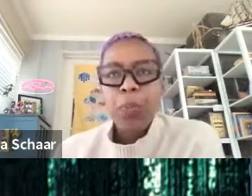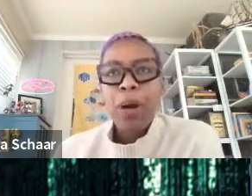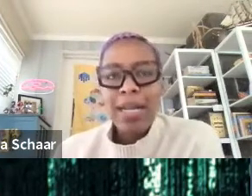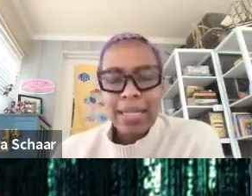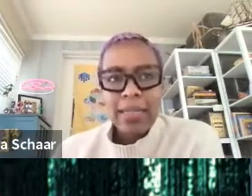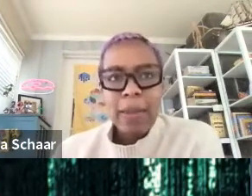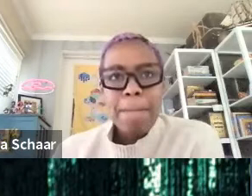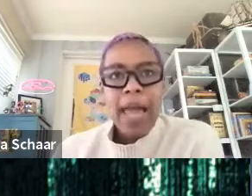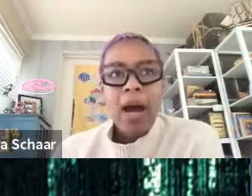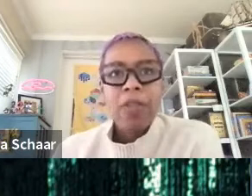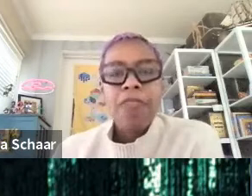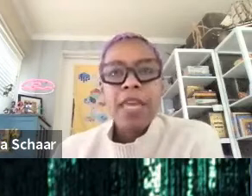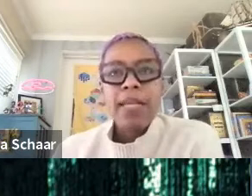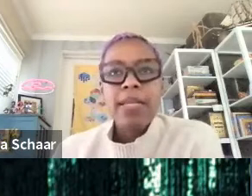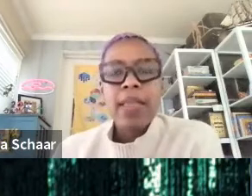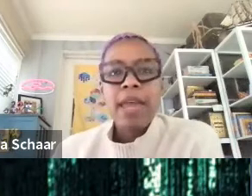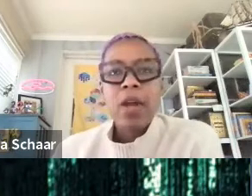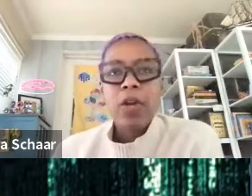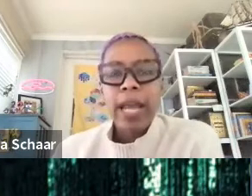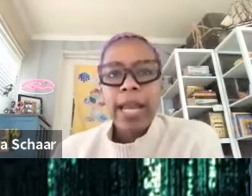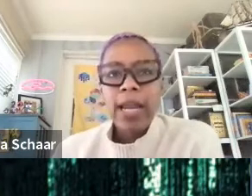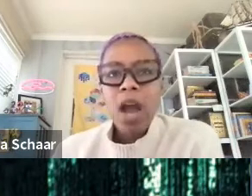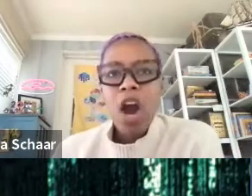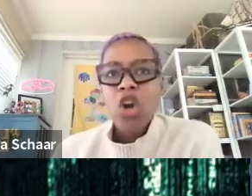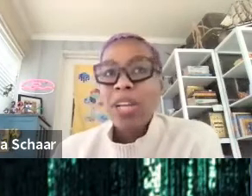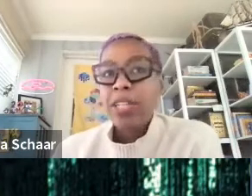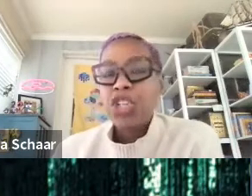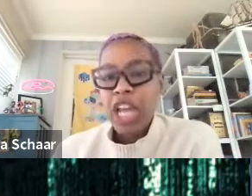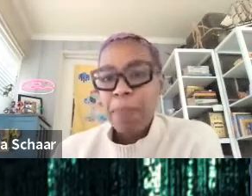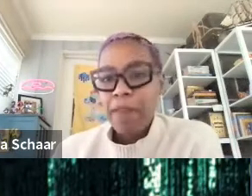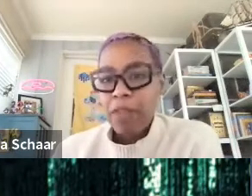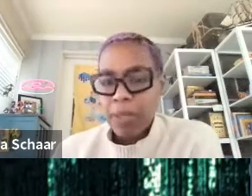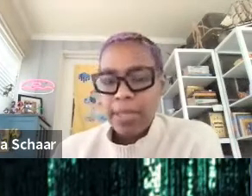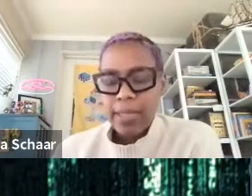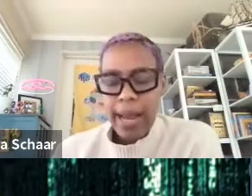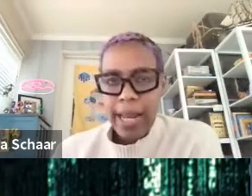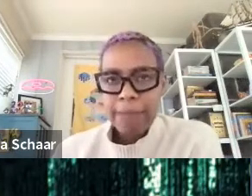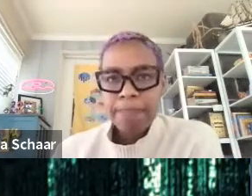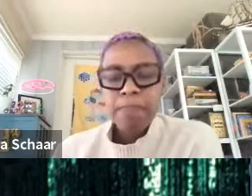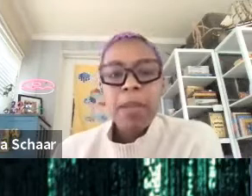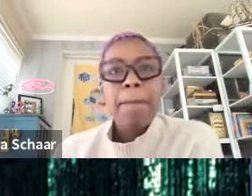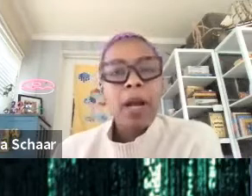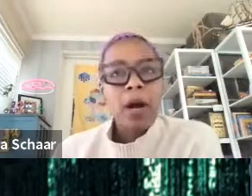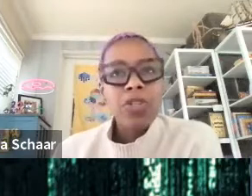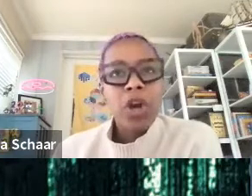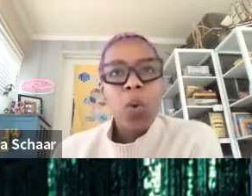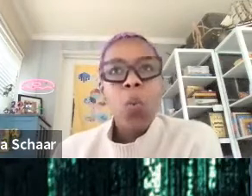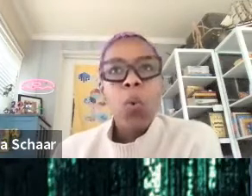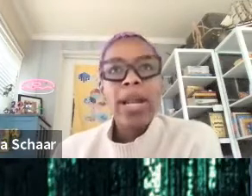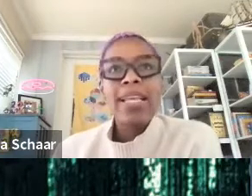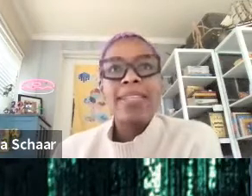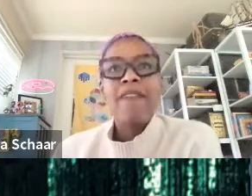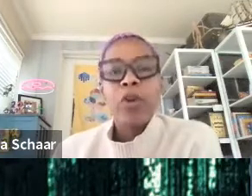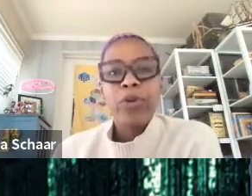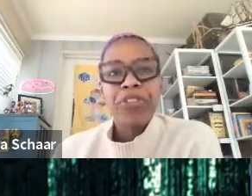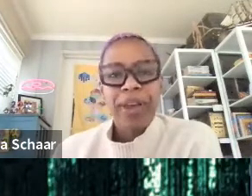also posit how the things that they are creating are going to shape and influence society, but also